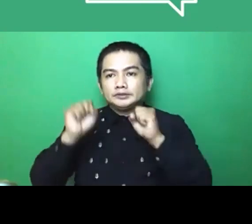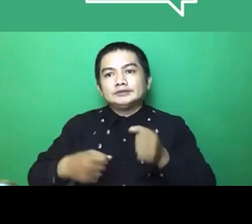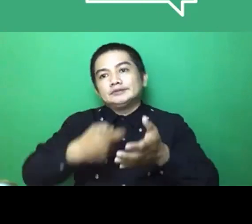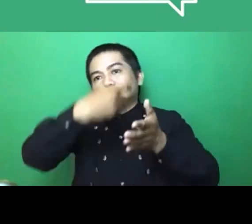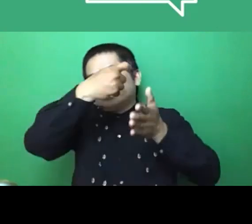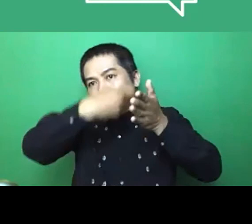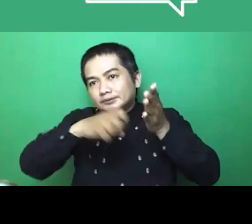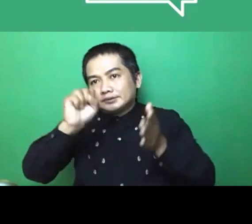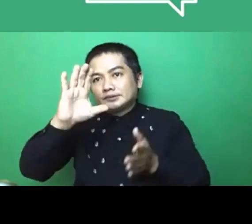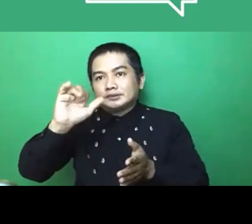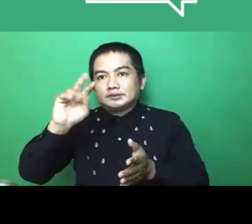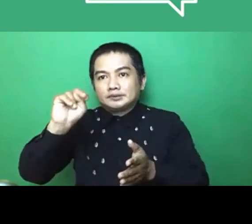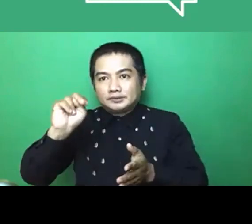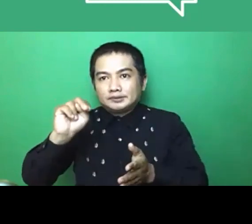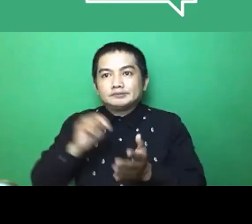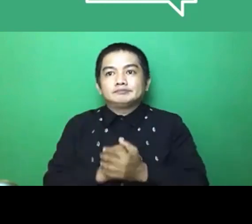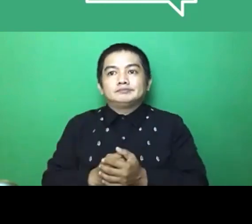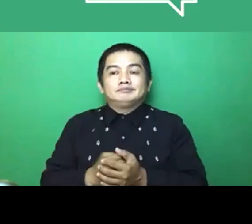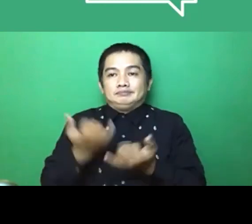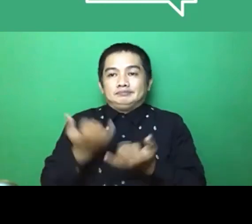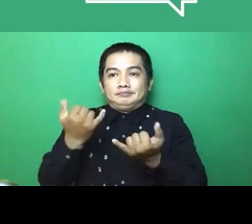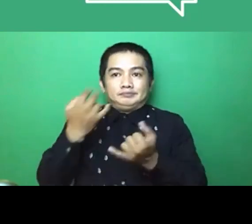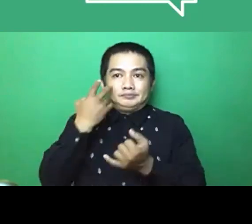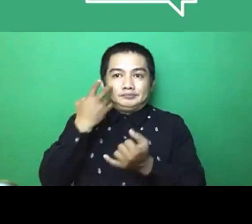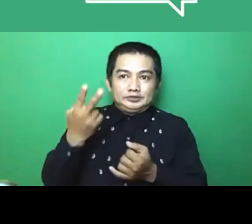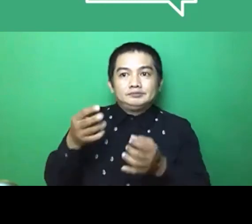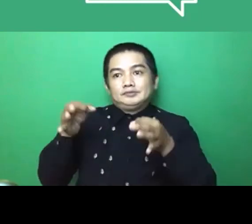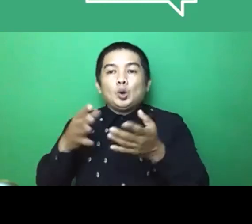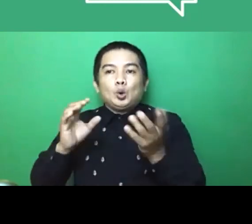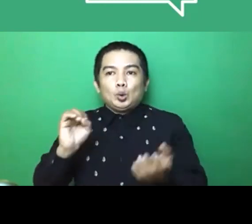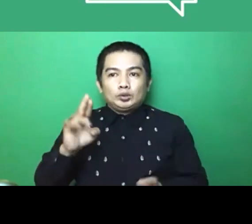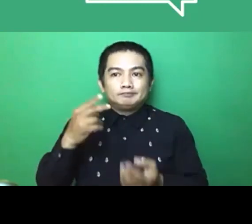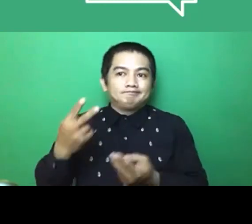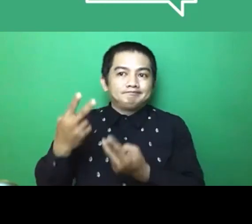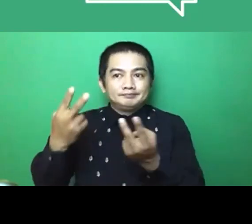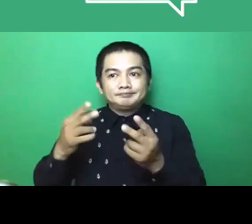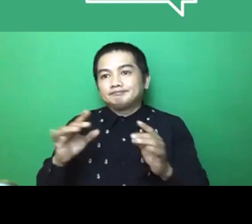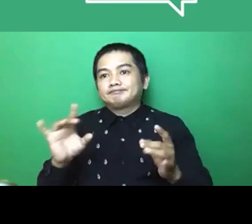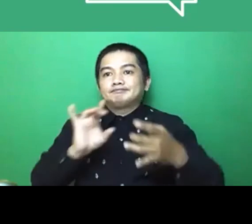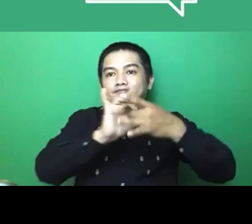the QR code shown right now, or visit our website at